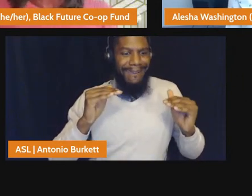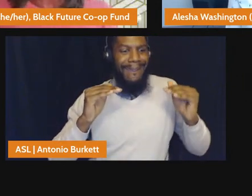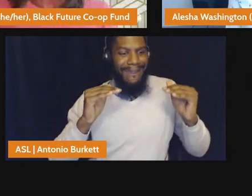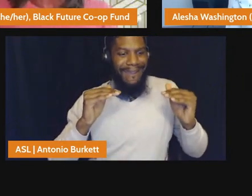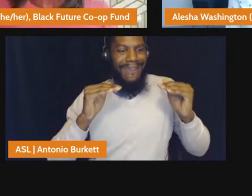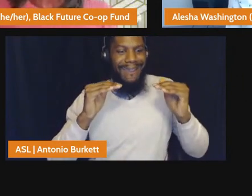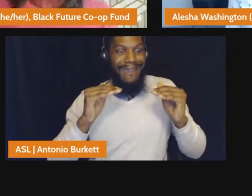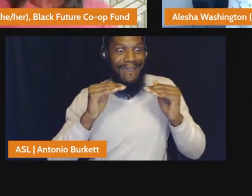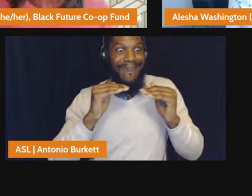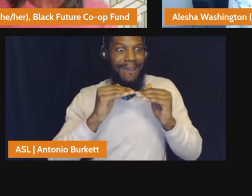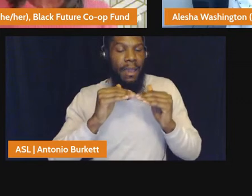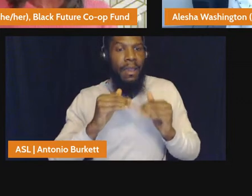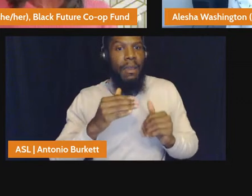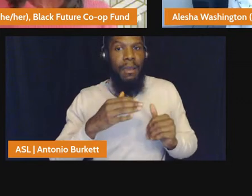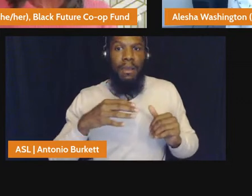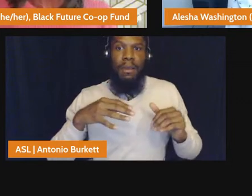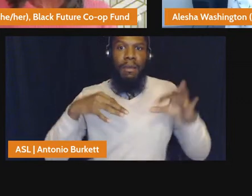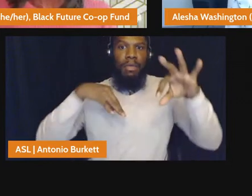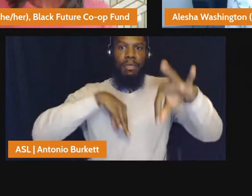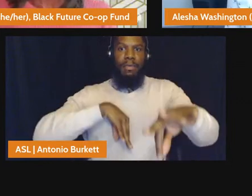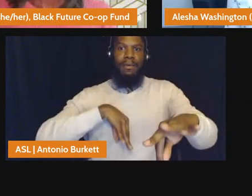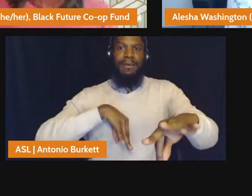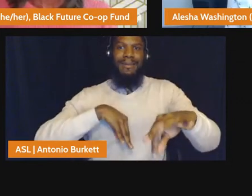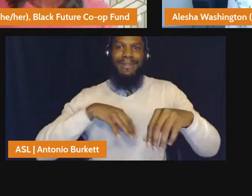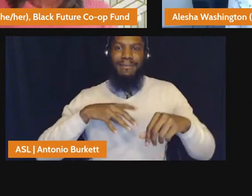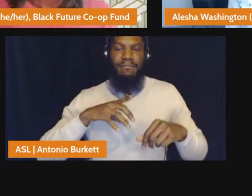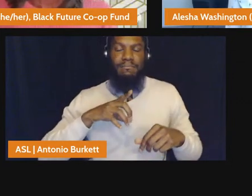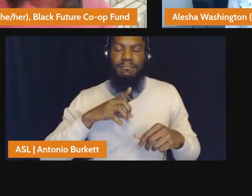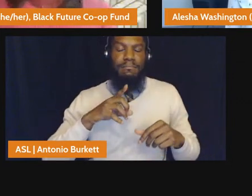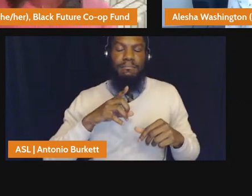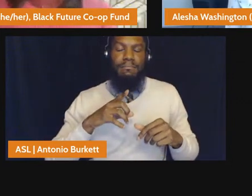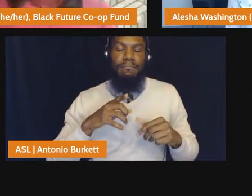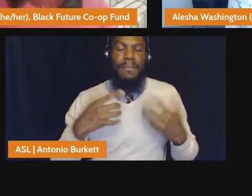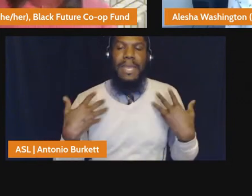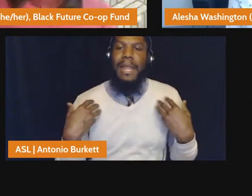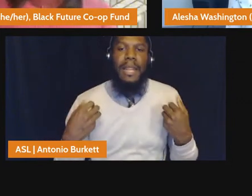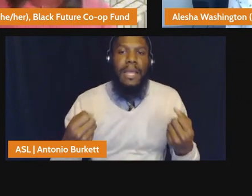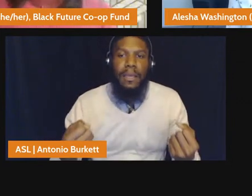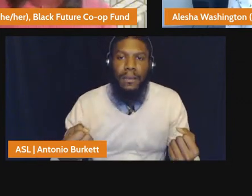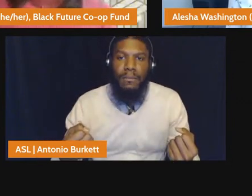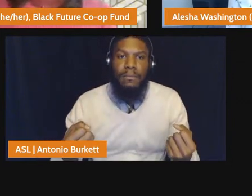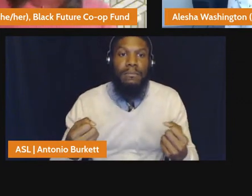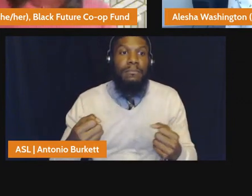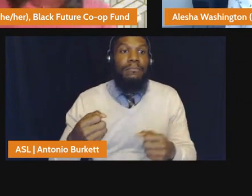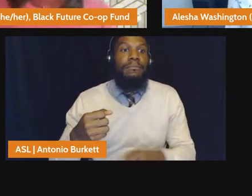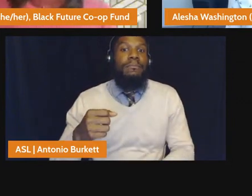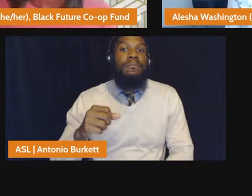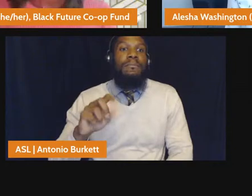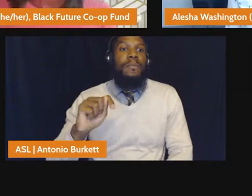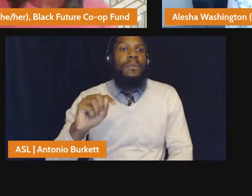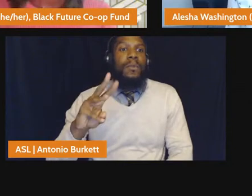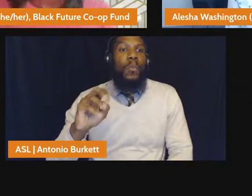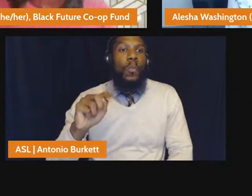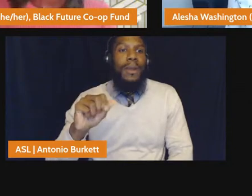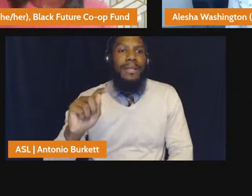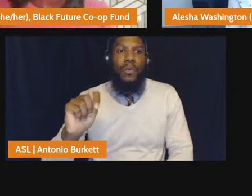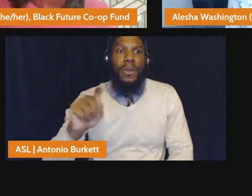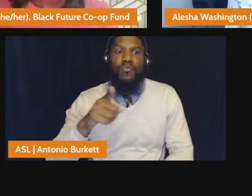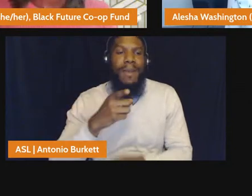that is so healing. And I think, Shona, you're right. Like being in community and with your community